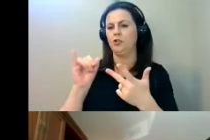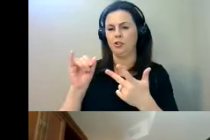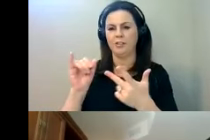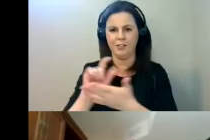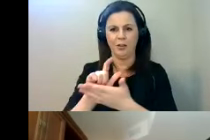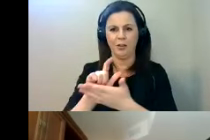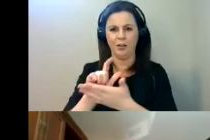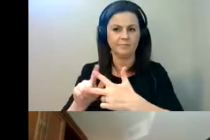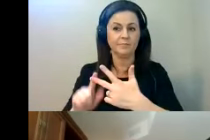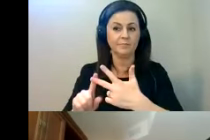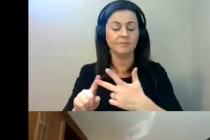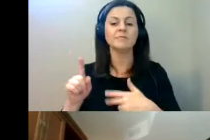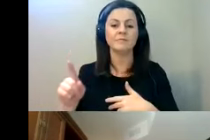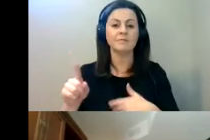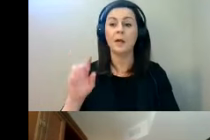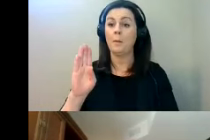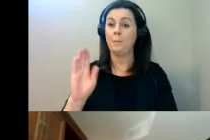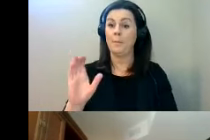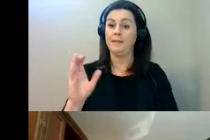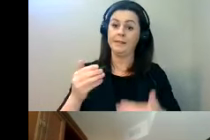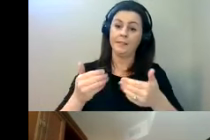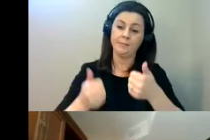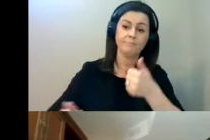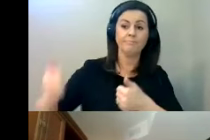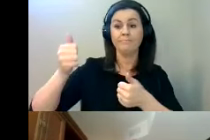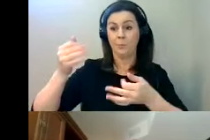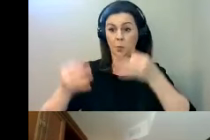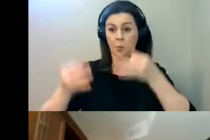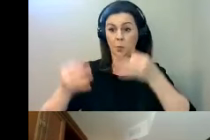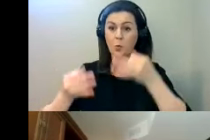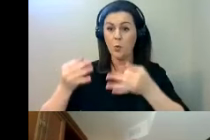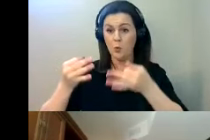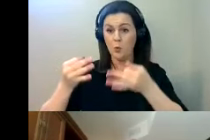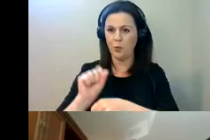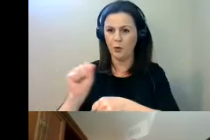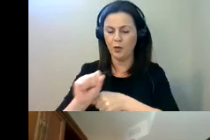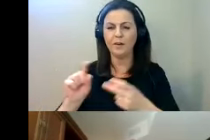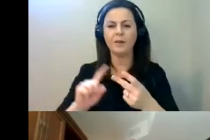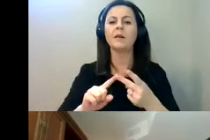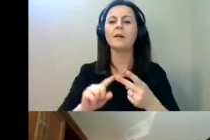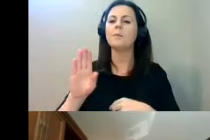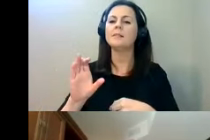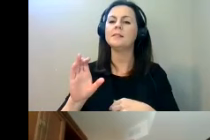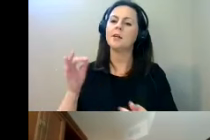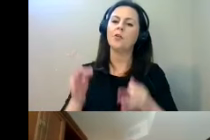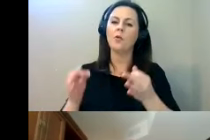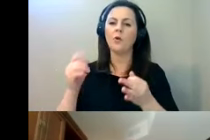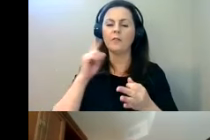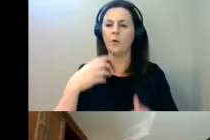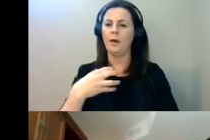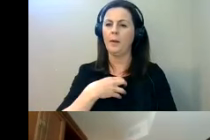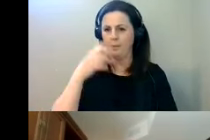also appeared at the BC Supreme Court and the BC Court of Appeal and the BC Provincial